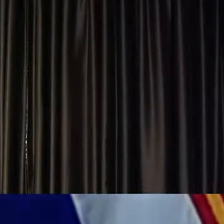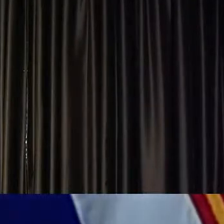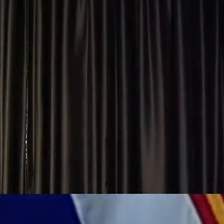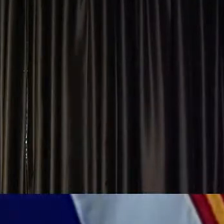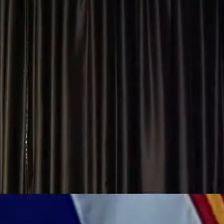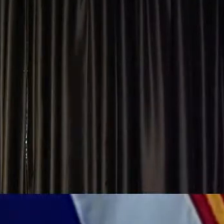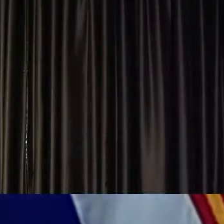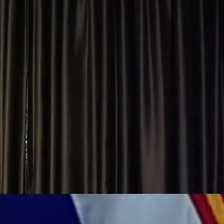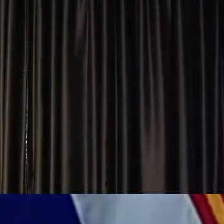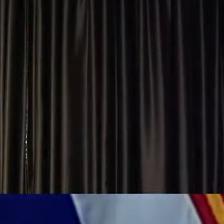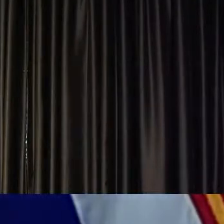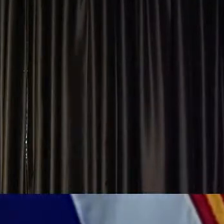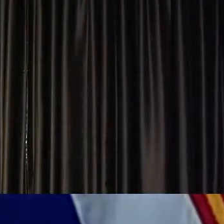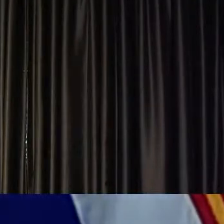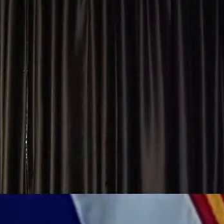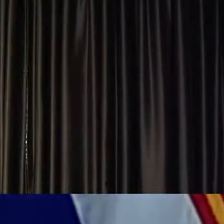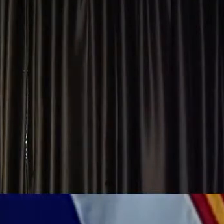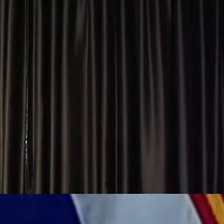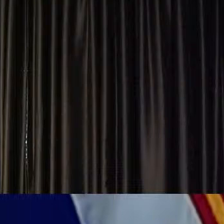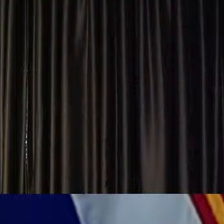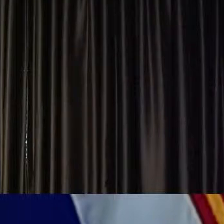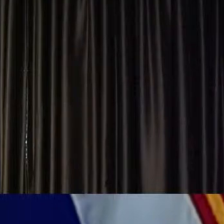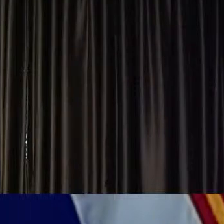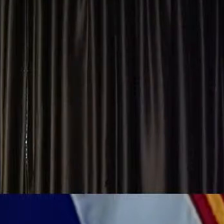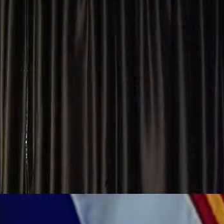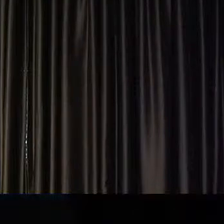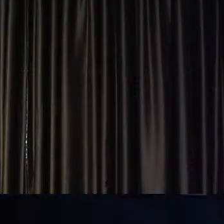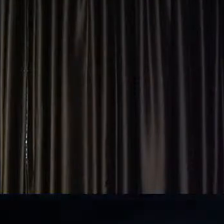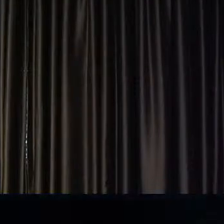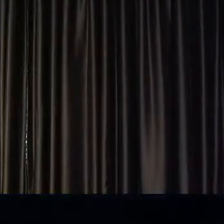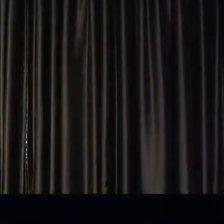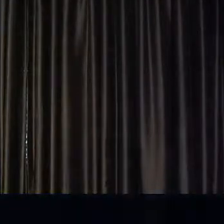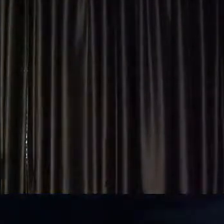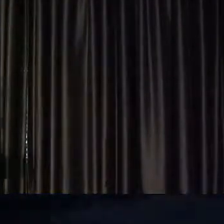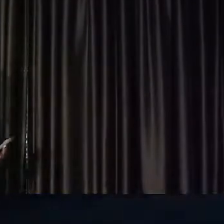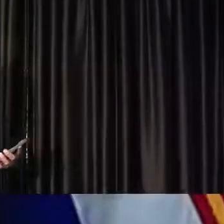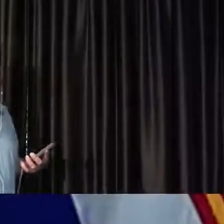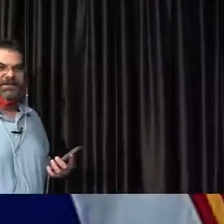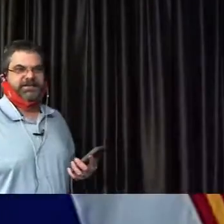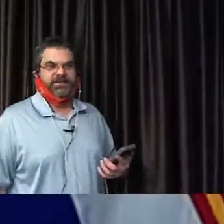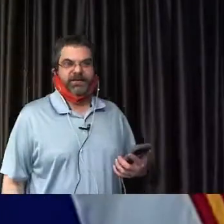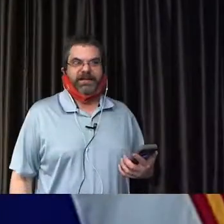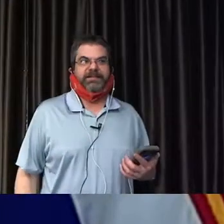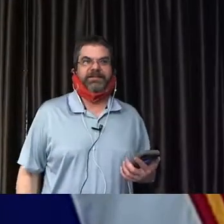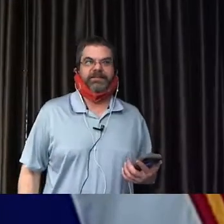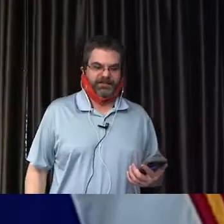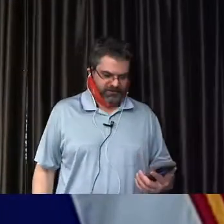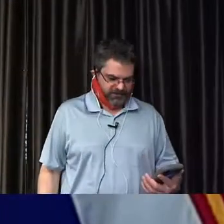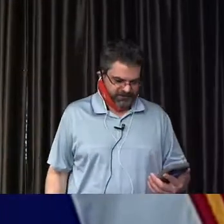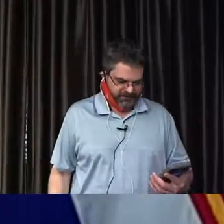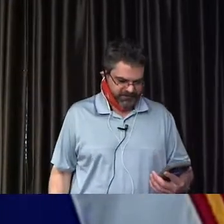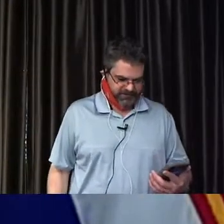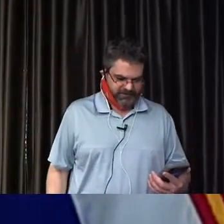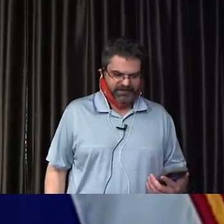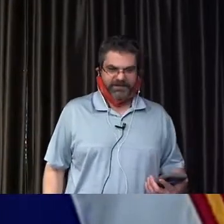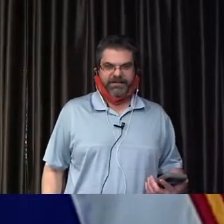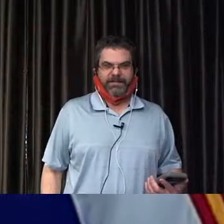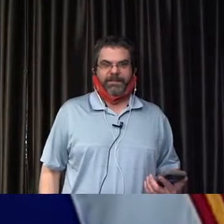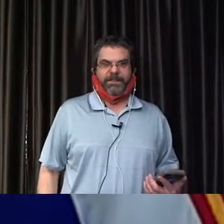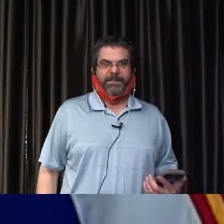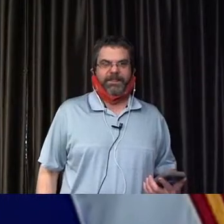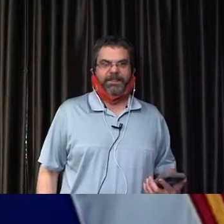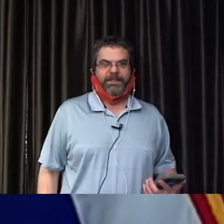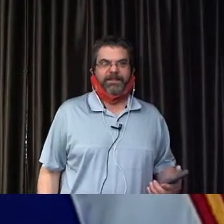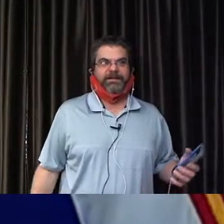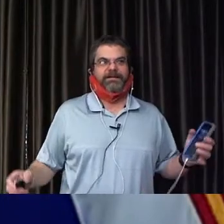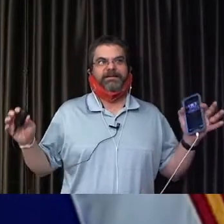I should check the I mean, see, you're at the top of the greens even right. when you're whispering. Even if You're it fine. okay, so I'm still good. Now